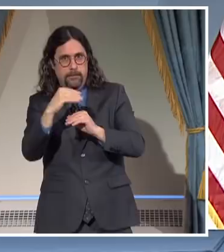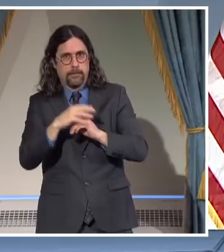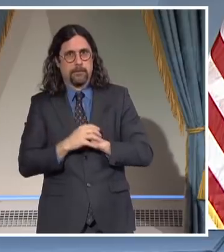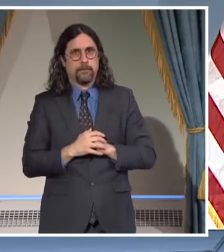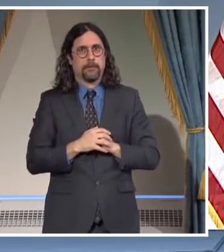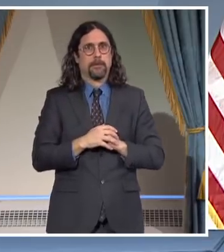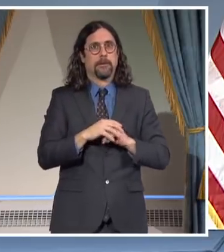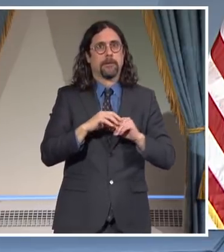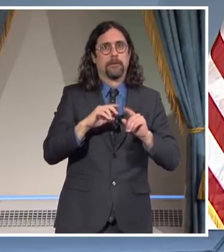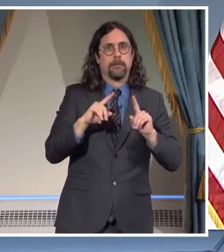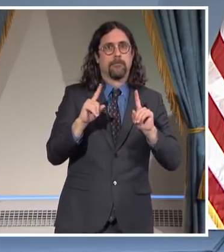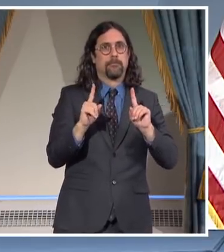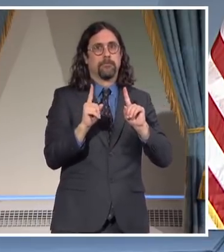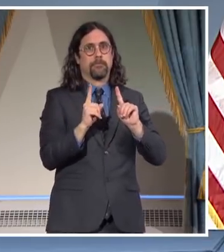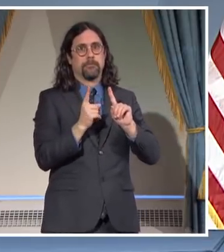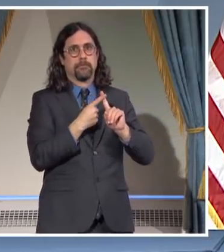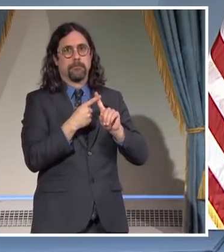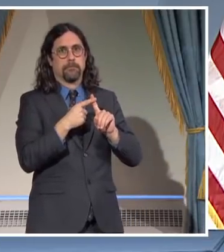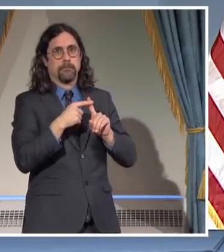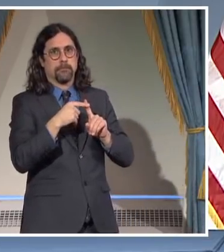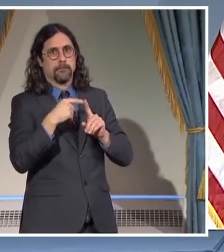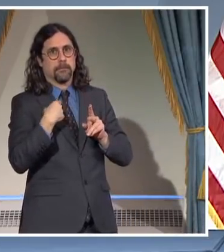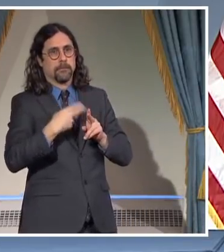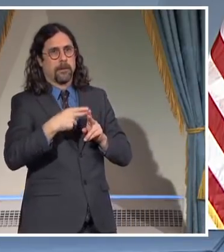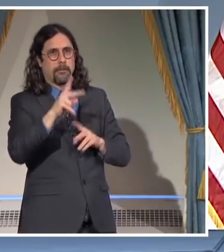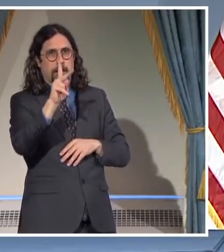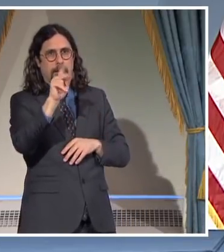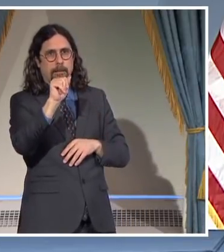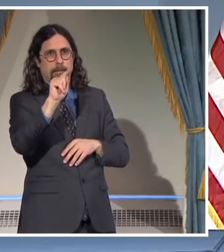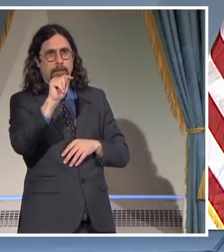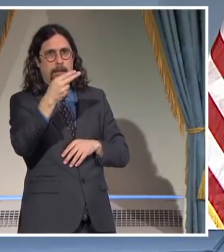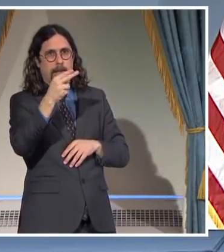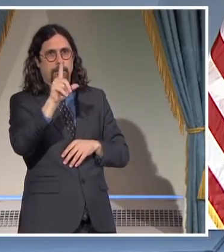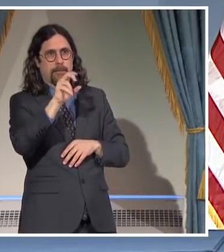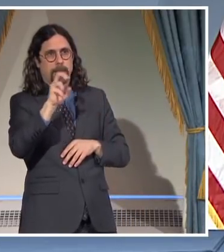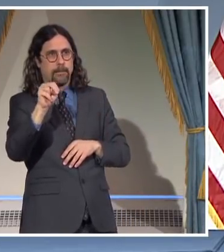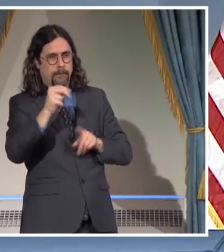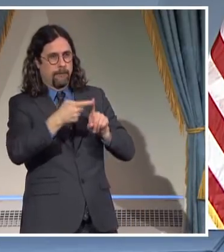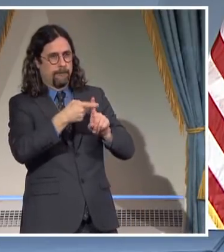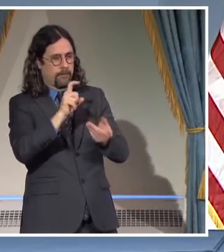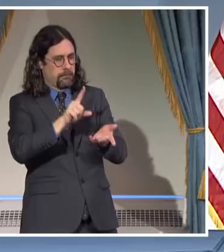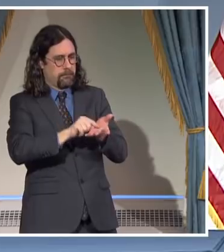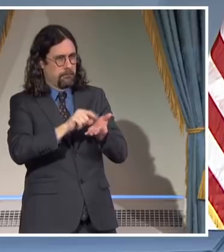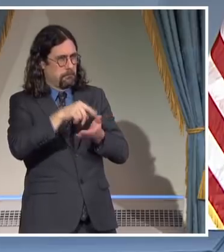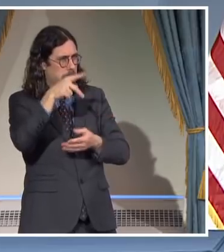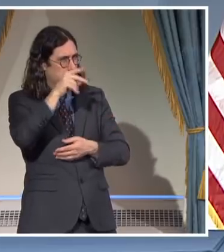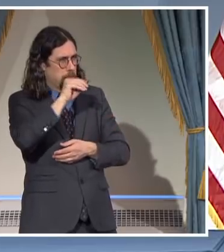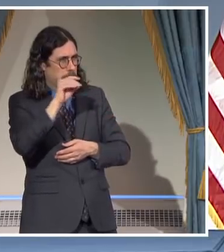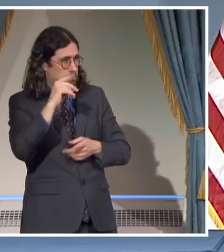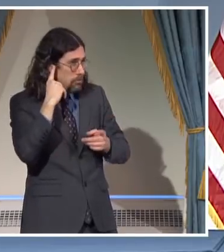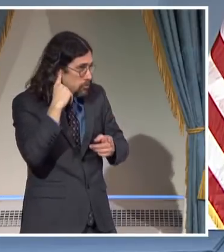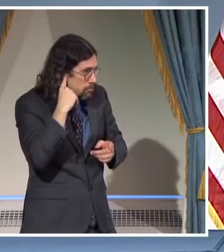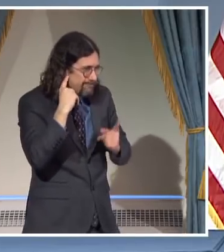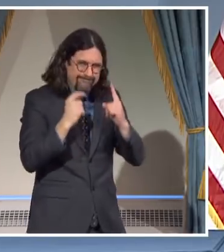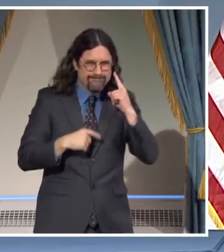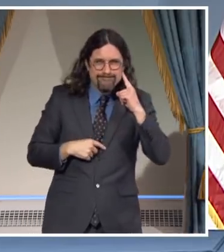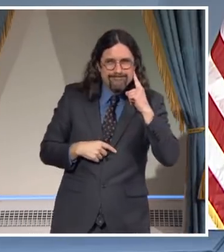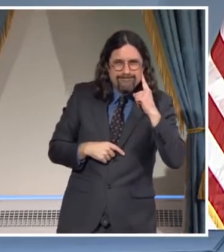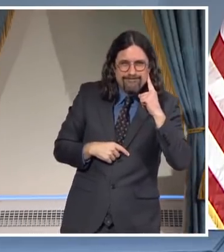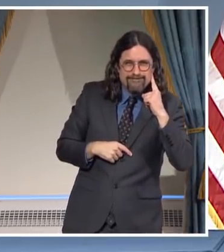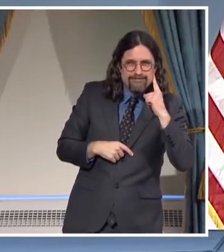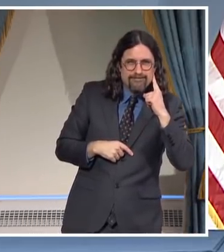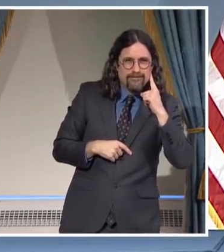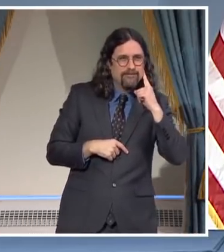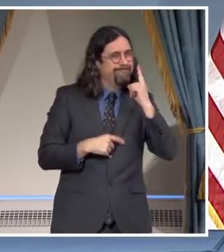That's not working so far. Kathleen, last call. All right, we'll come back to Kathleen. her. Next up is Rima from Chalkbeat. Did you say Rima?